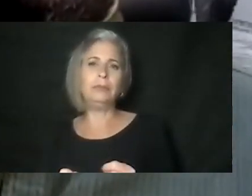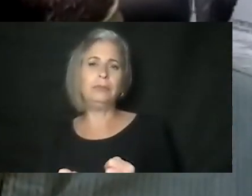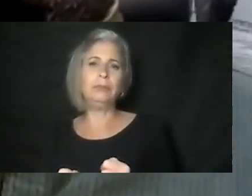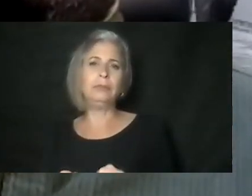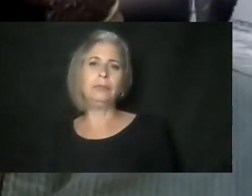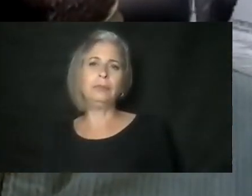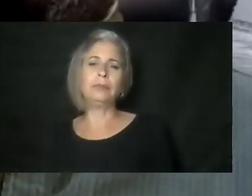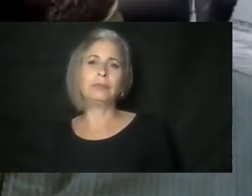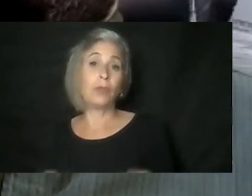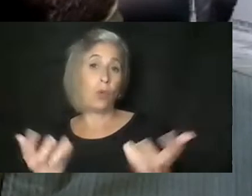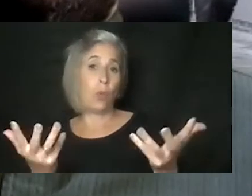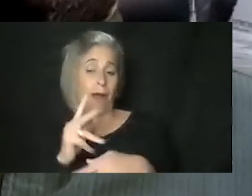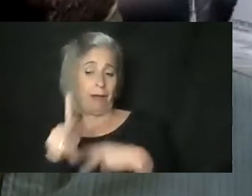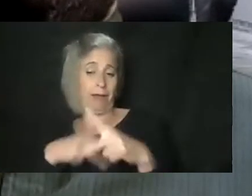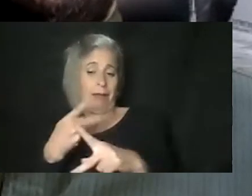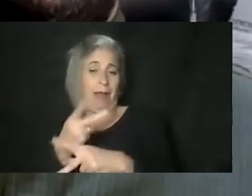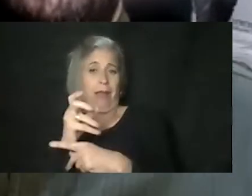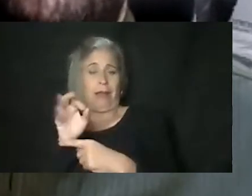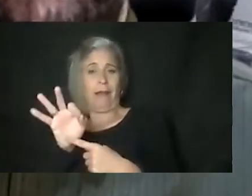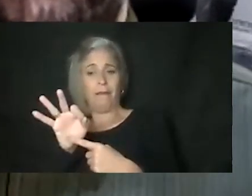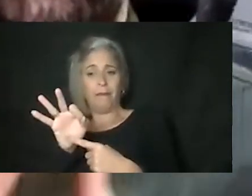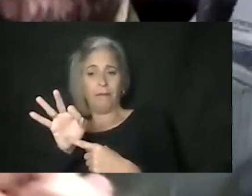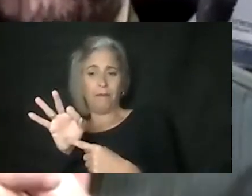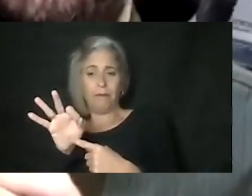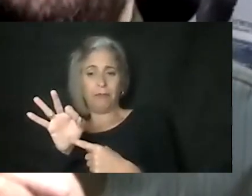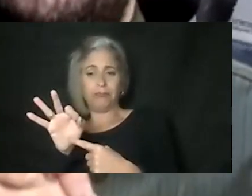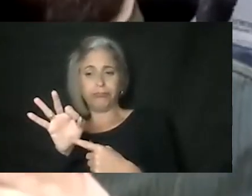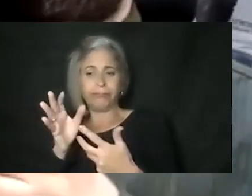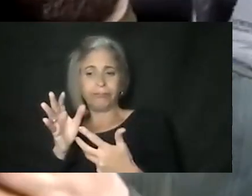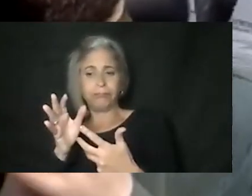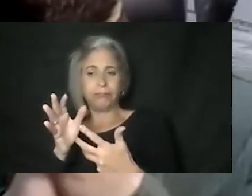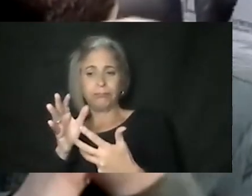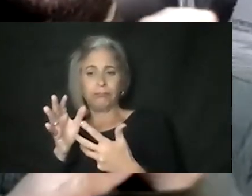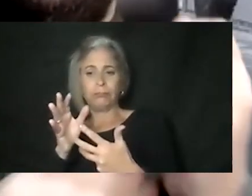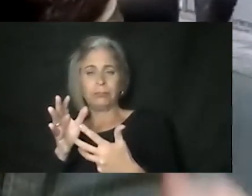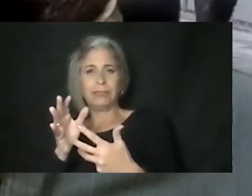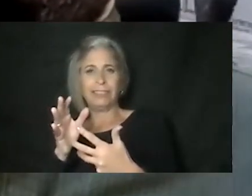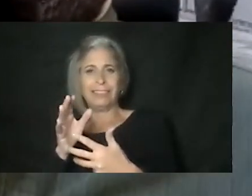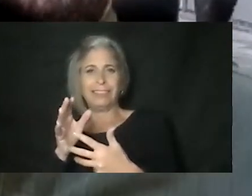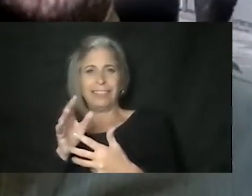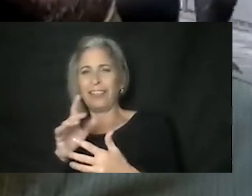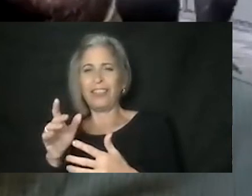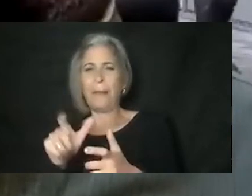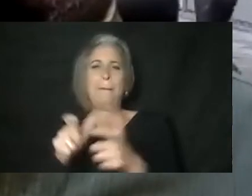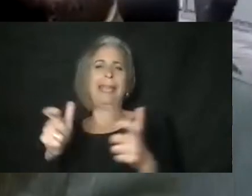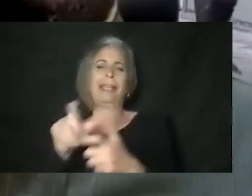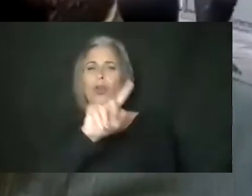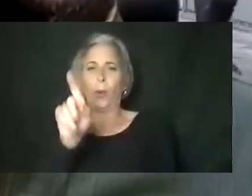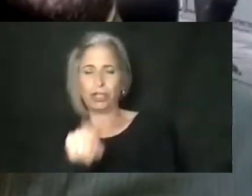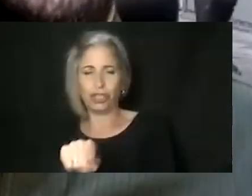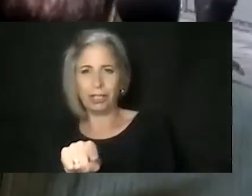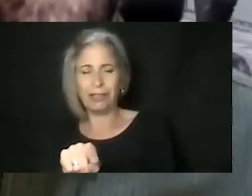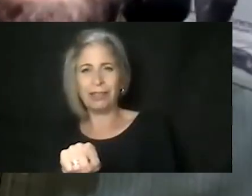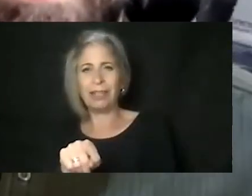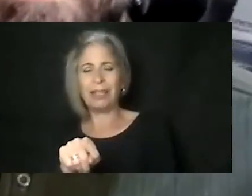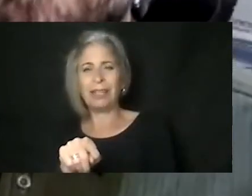what kind of it's the age-old question, right? How implemented does